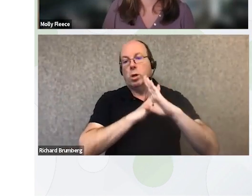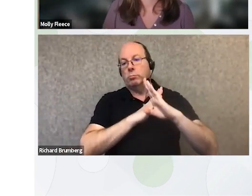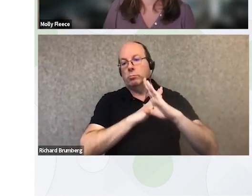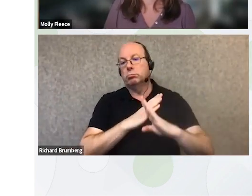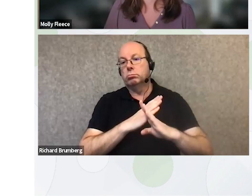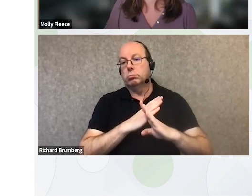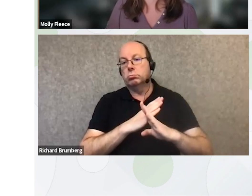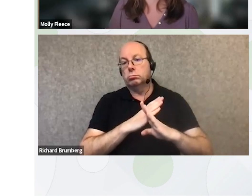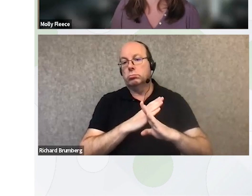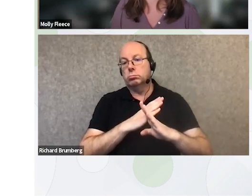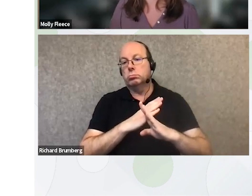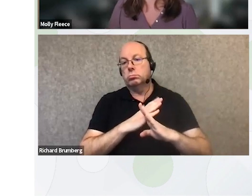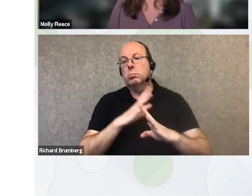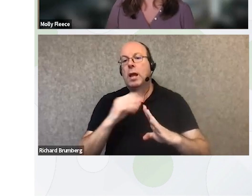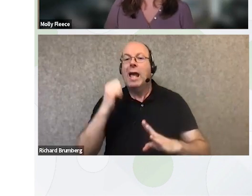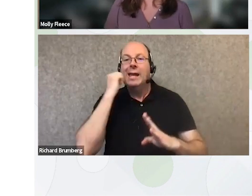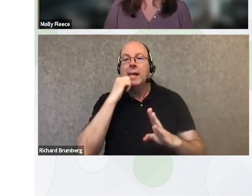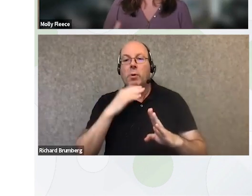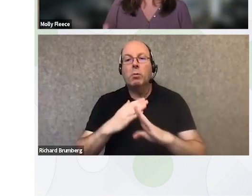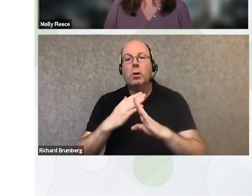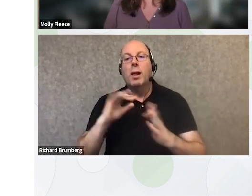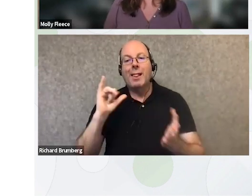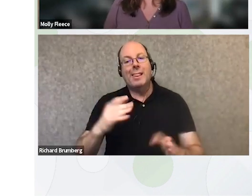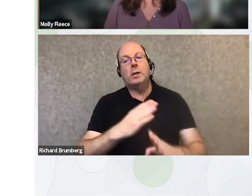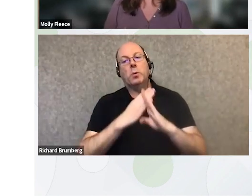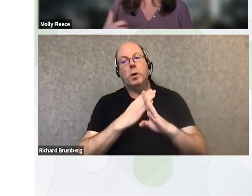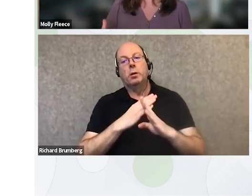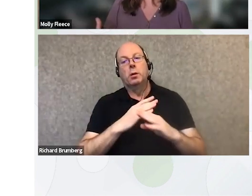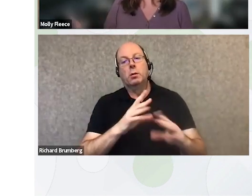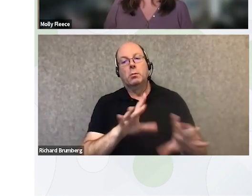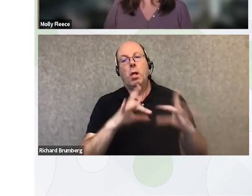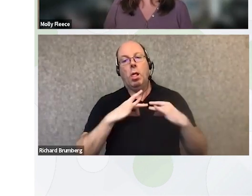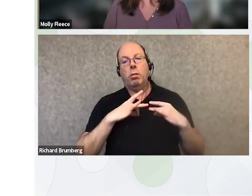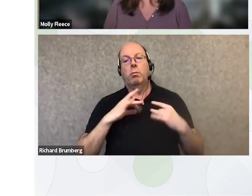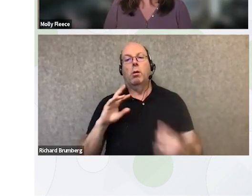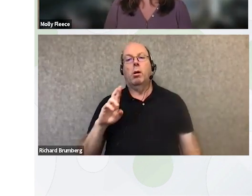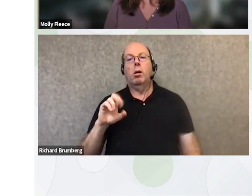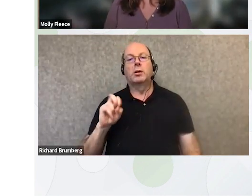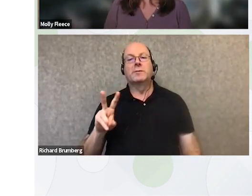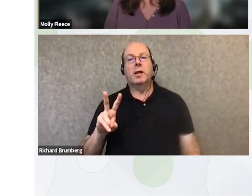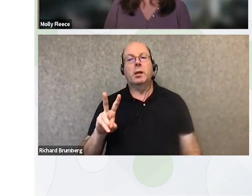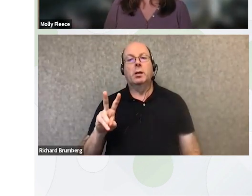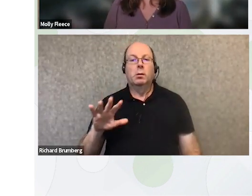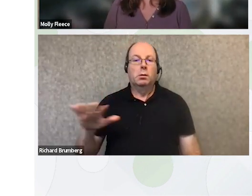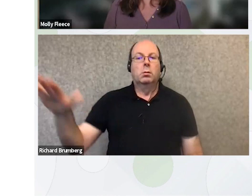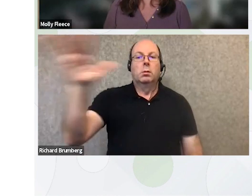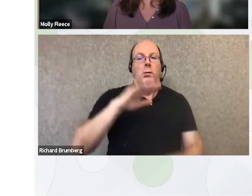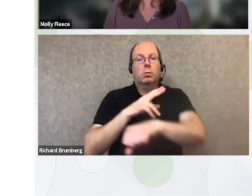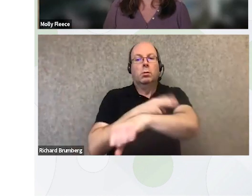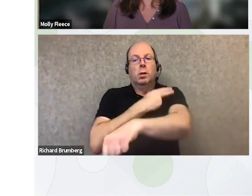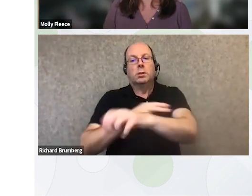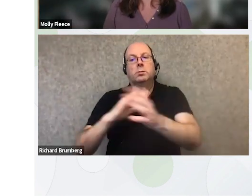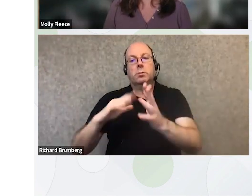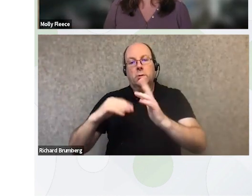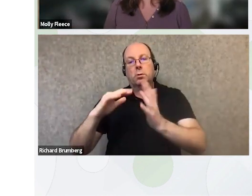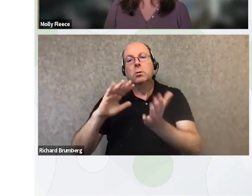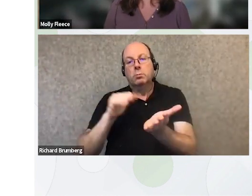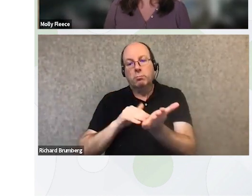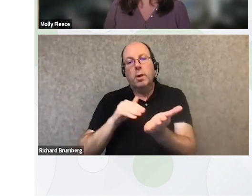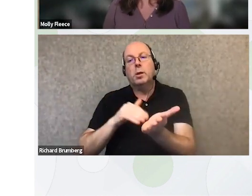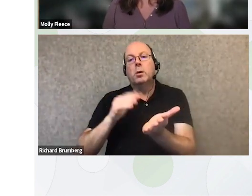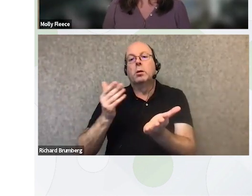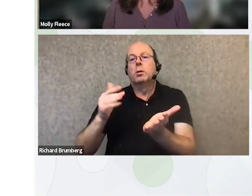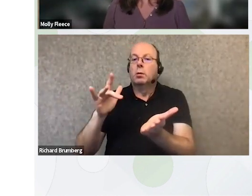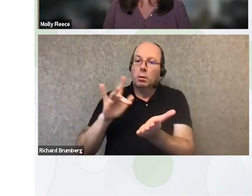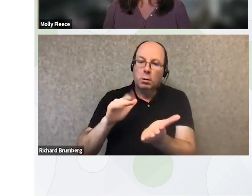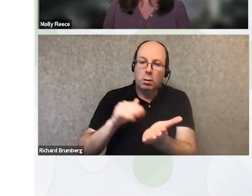in addition to standard precautions, really does prevent the transmission of RSV throughout healthcare settings. So even though droplet is not